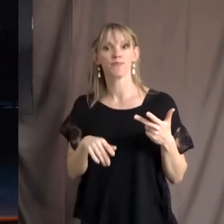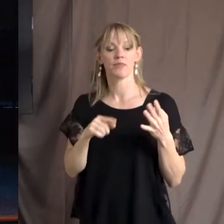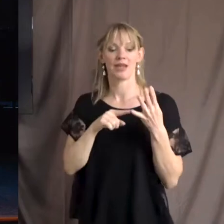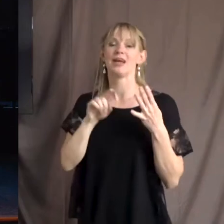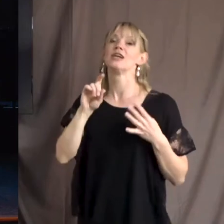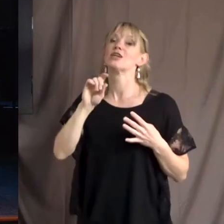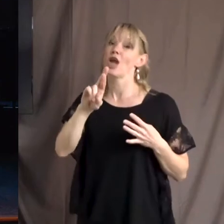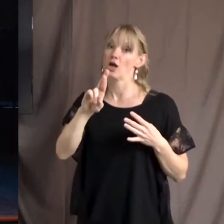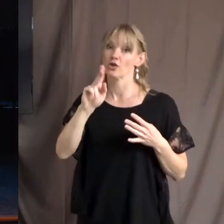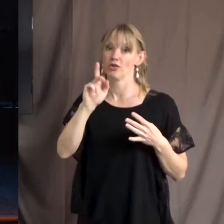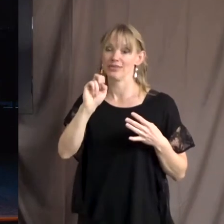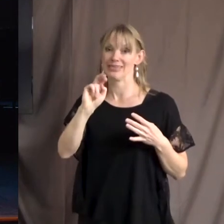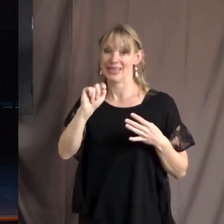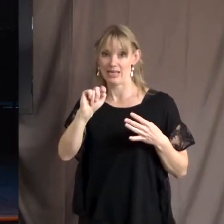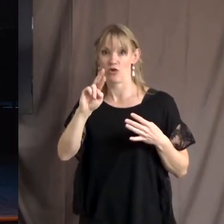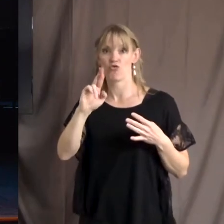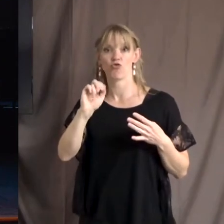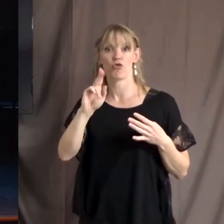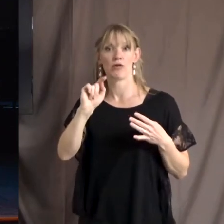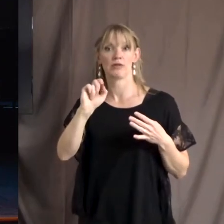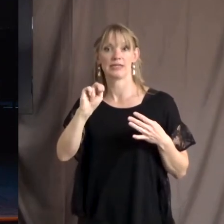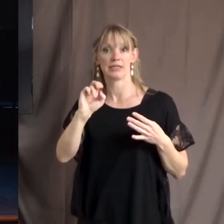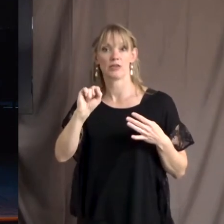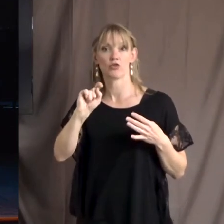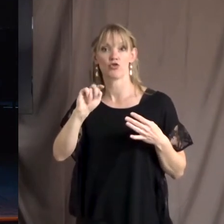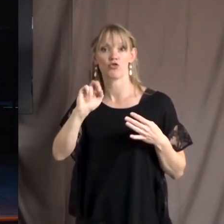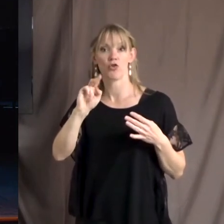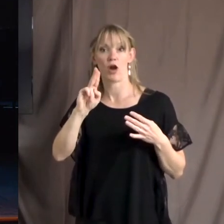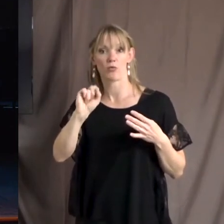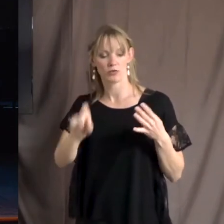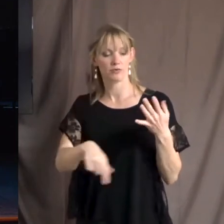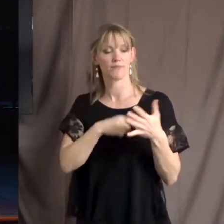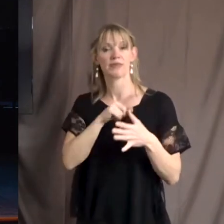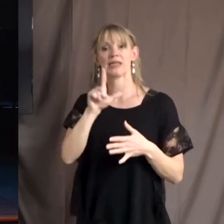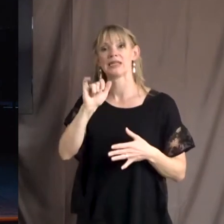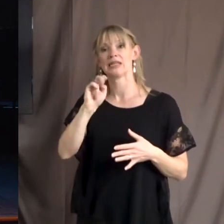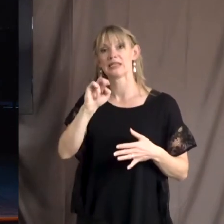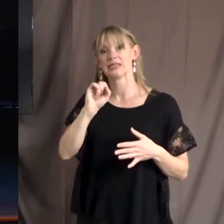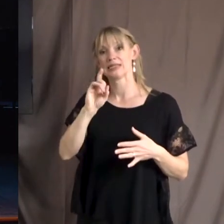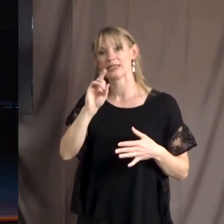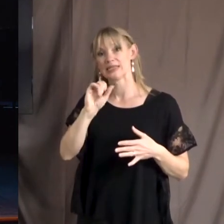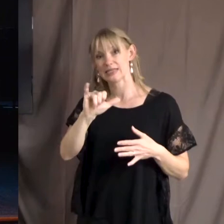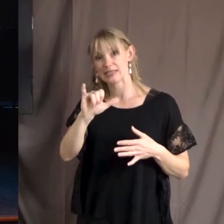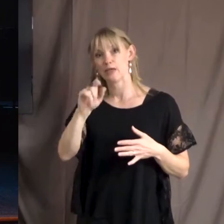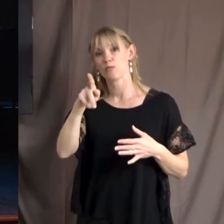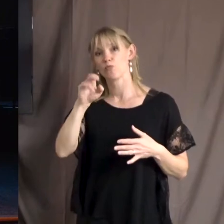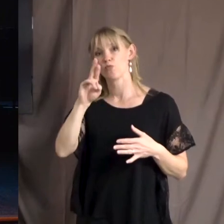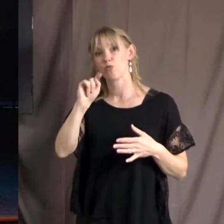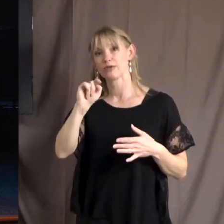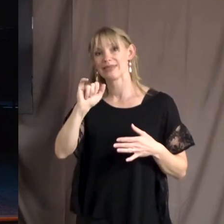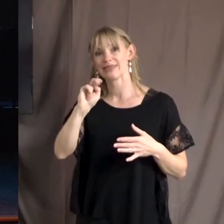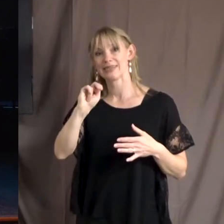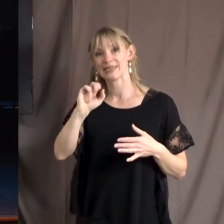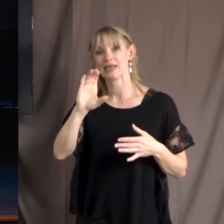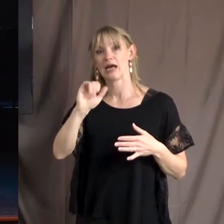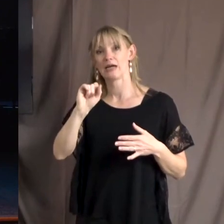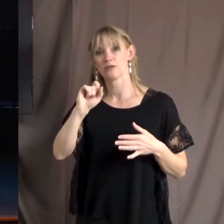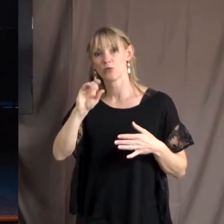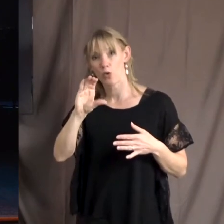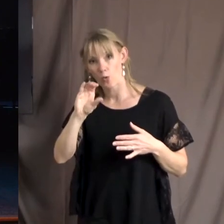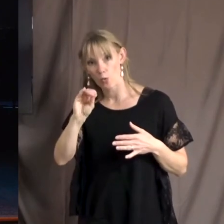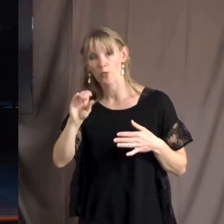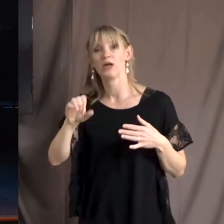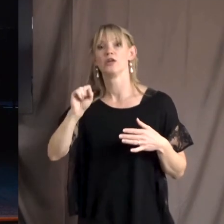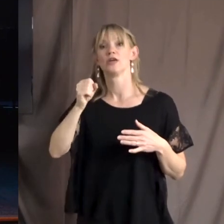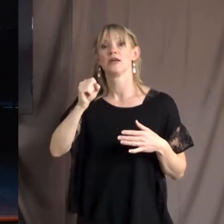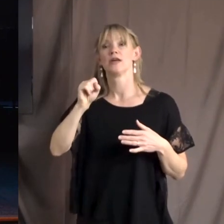Kent Rautenstrauss, Lindsay Portencaso, Sarah Shin,